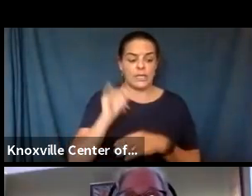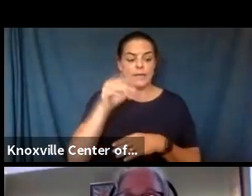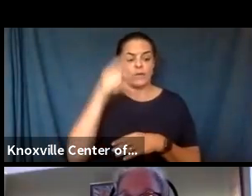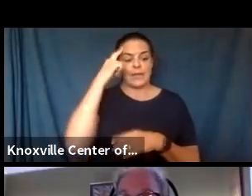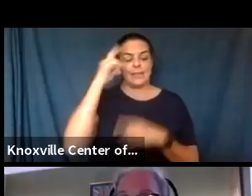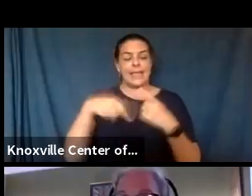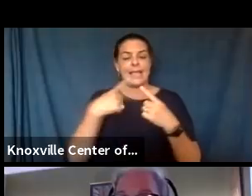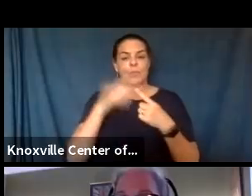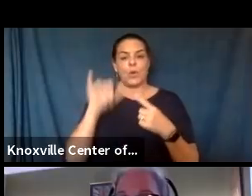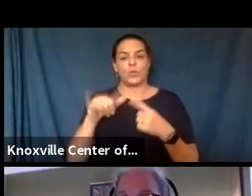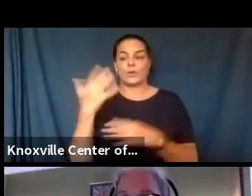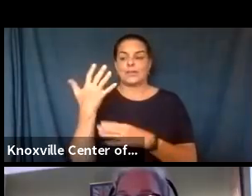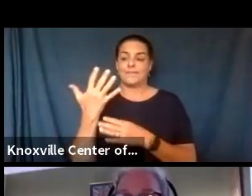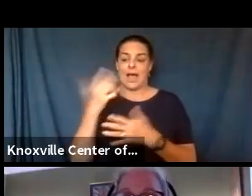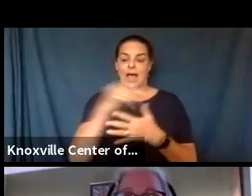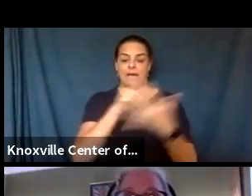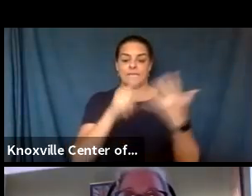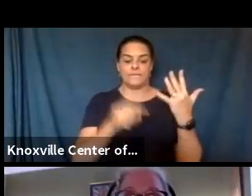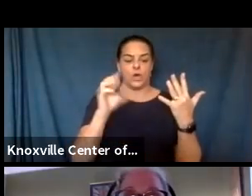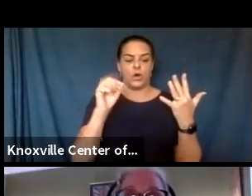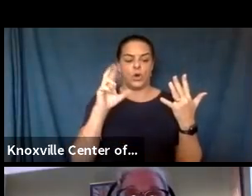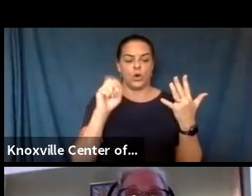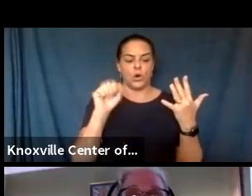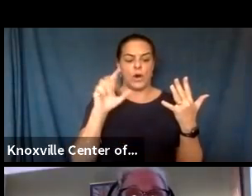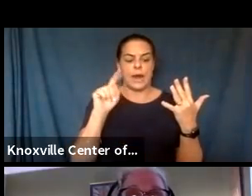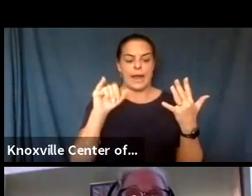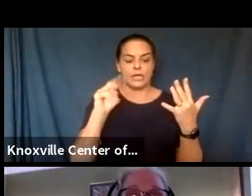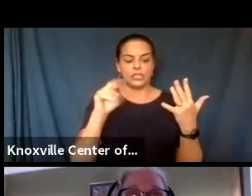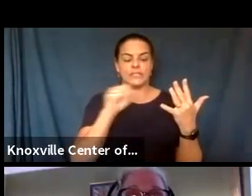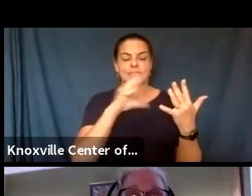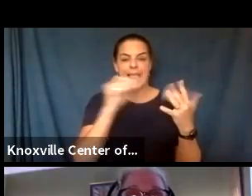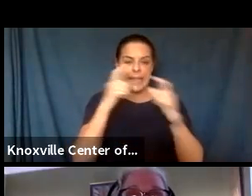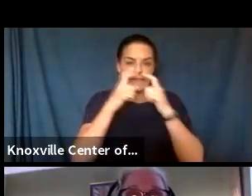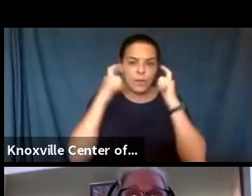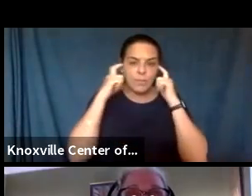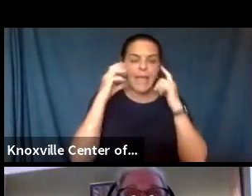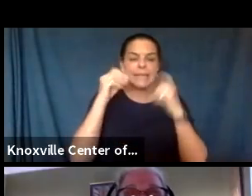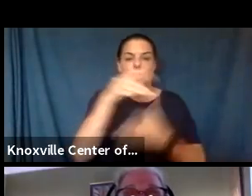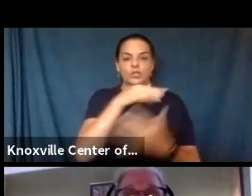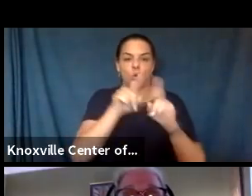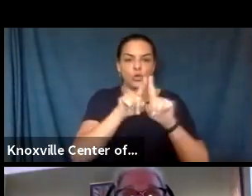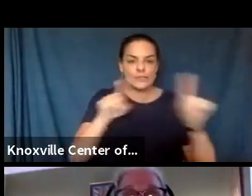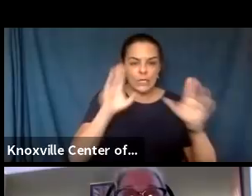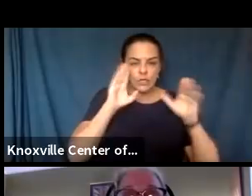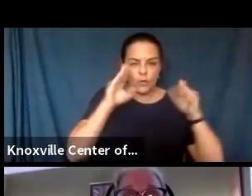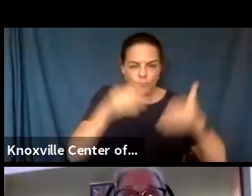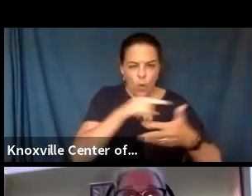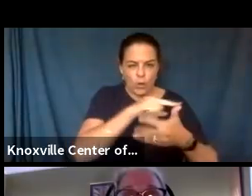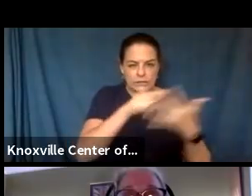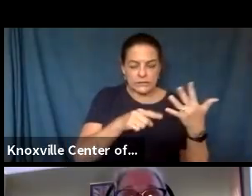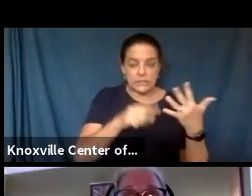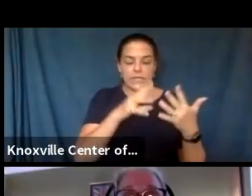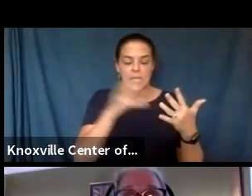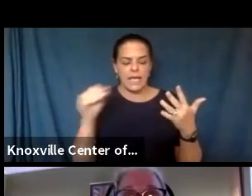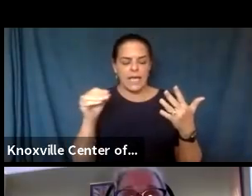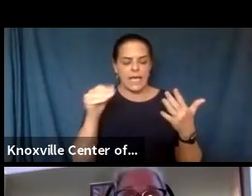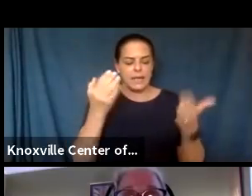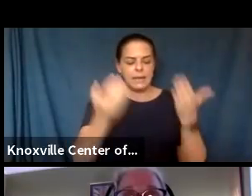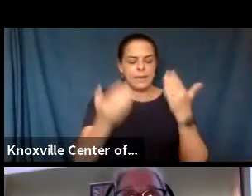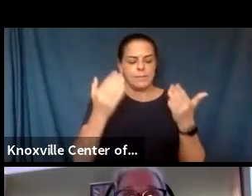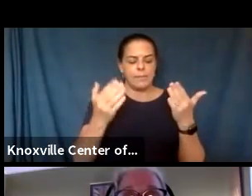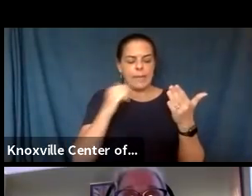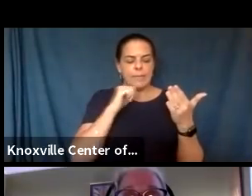core actions, and if you really focus on the mask wearing and the social distancing, and you go with the premise, which maybe not